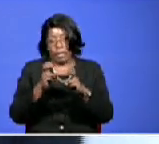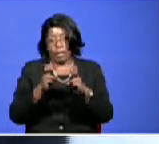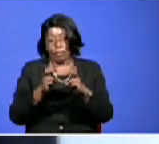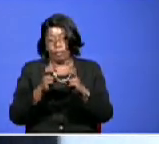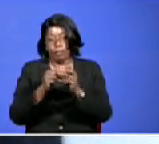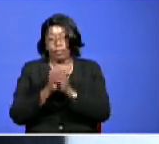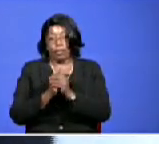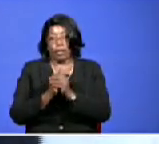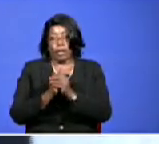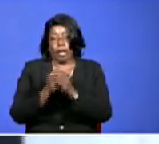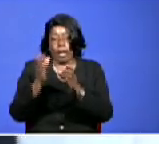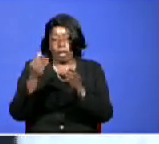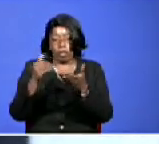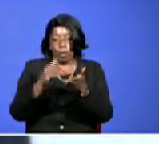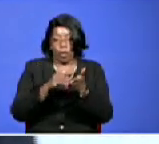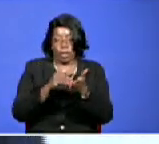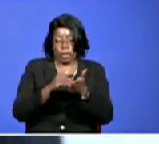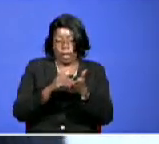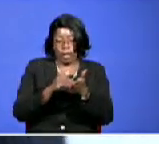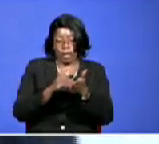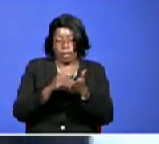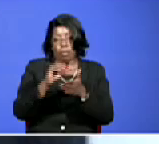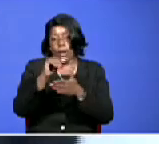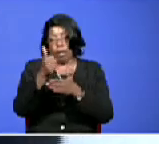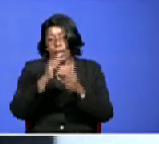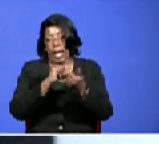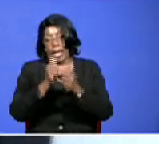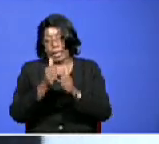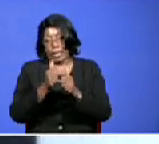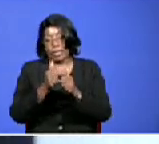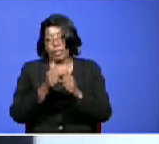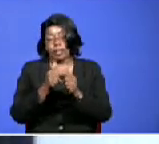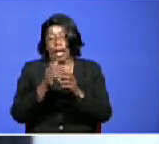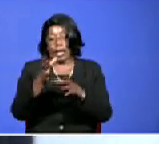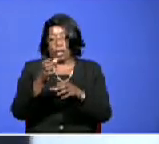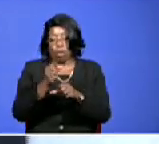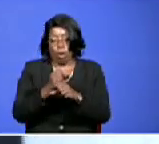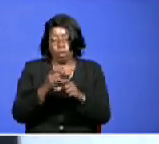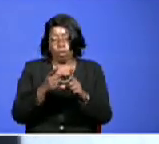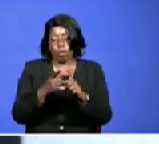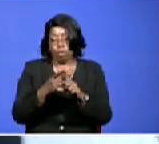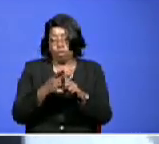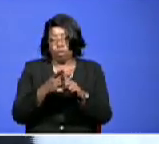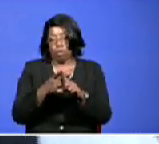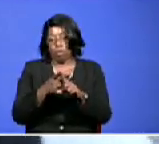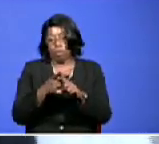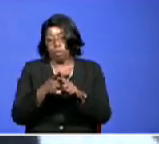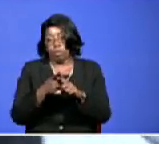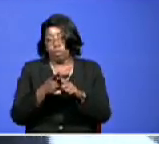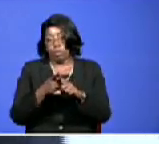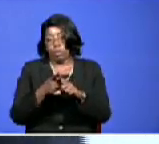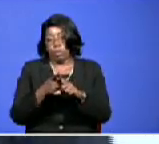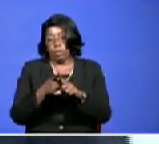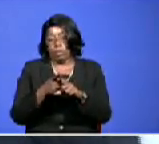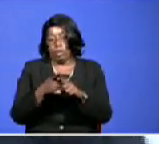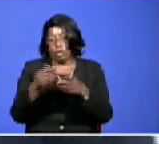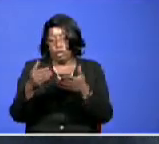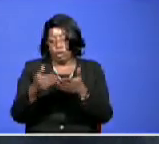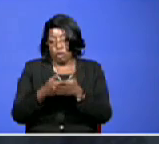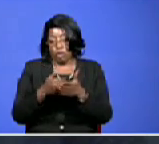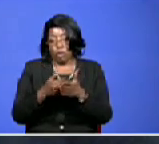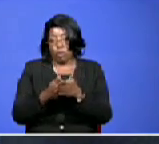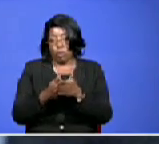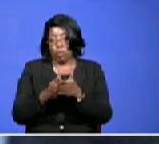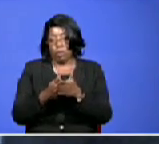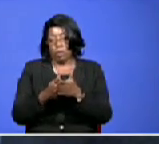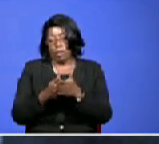I got to compete against some fantastic athletes. I got to get some good critiques from the judges